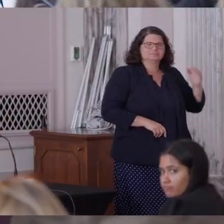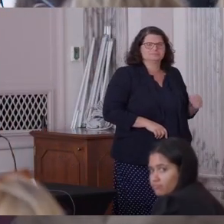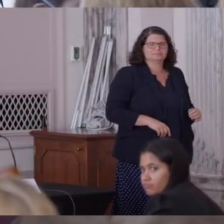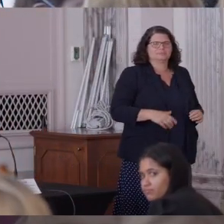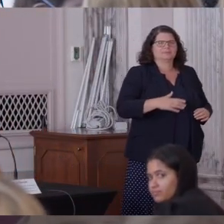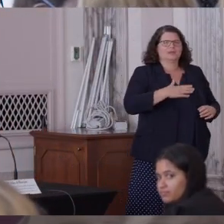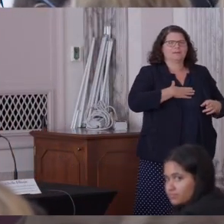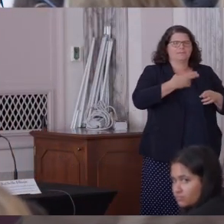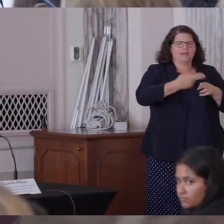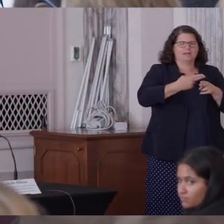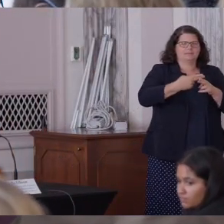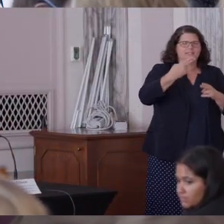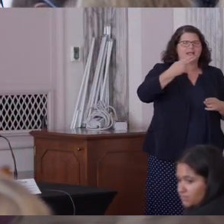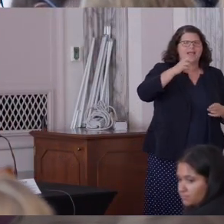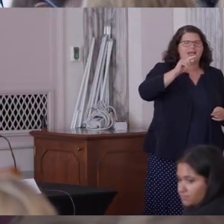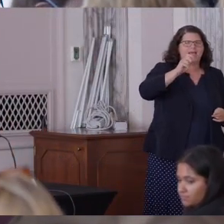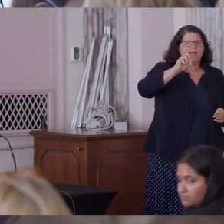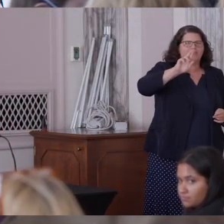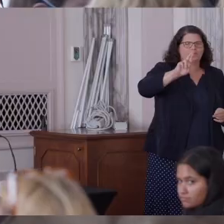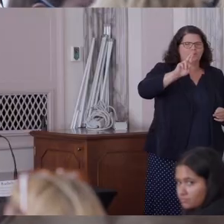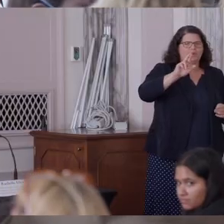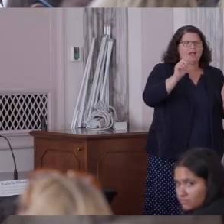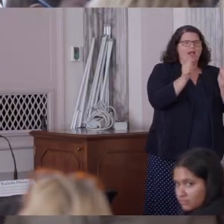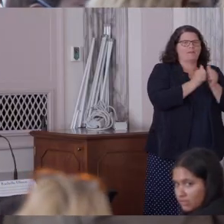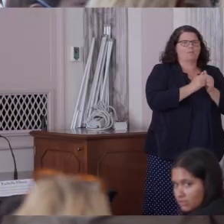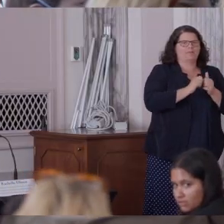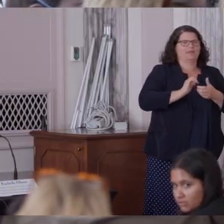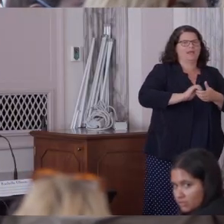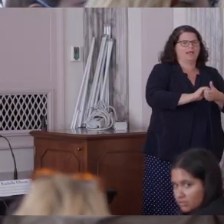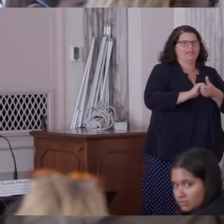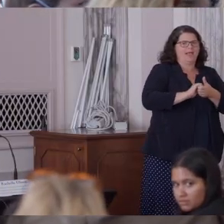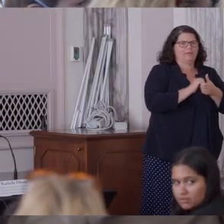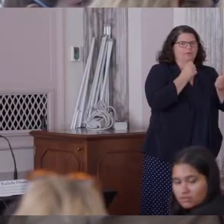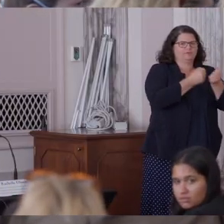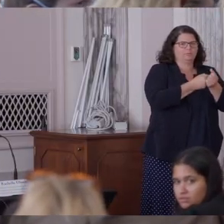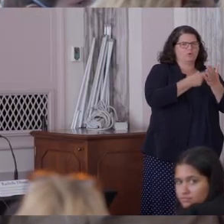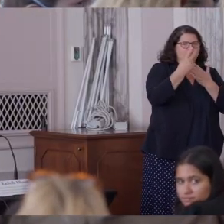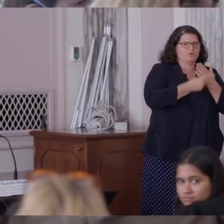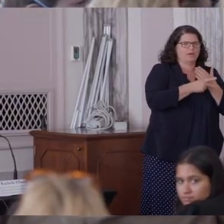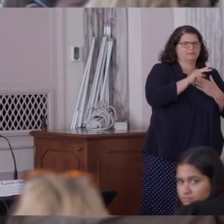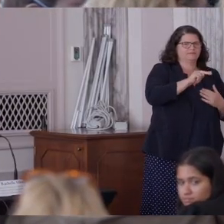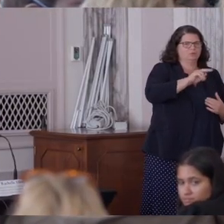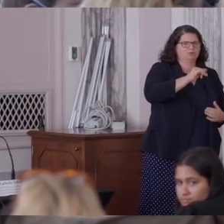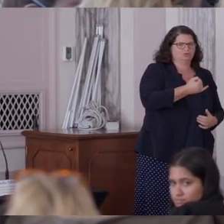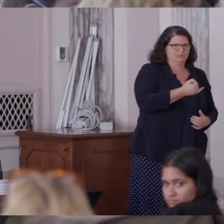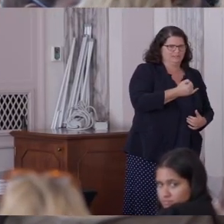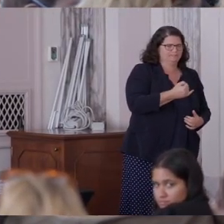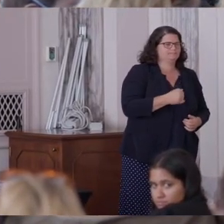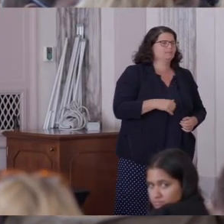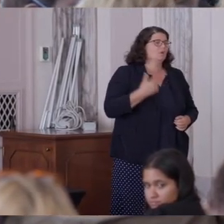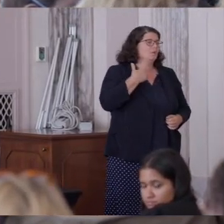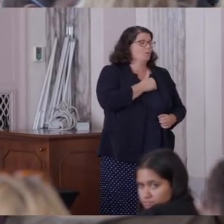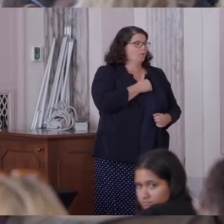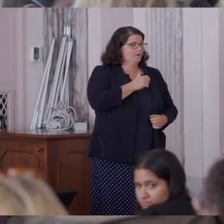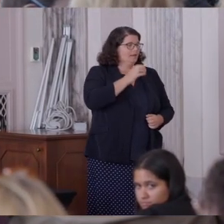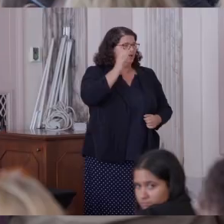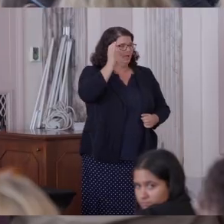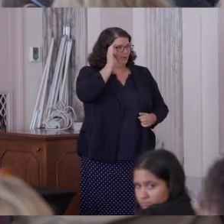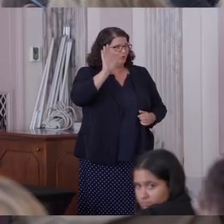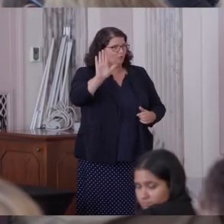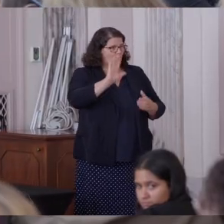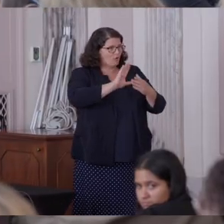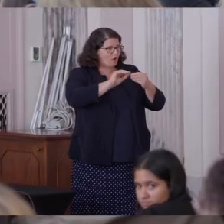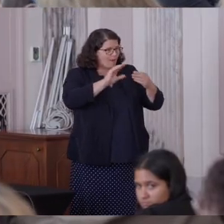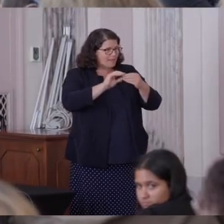from Collaborative Support Programs of New Jersey. As we've heard all your comments, and we see the many